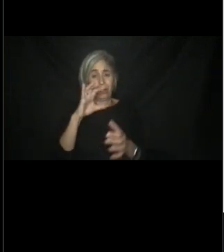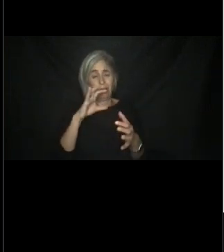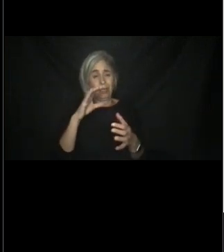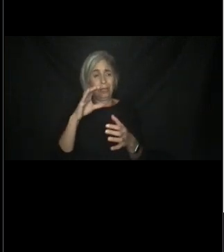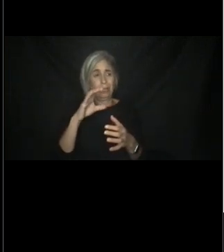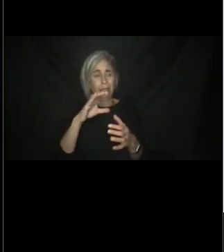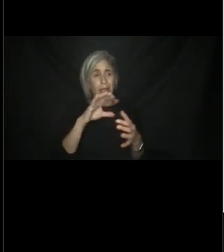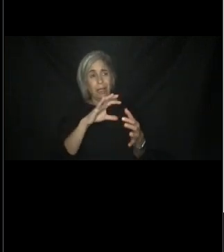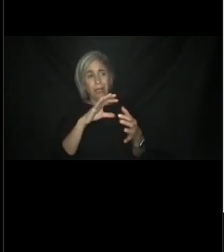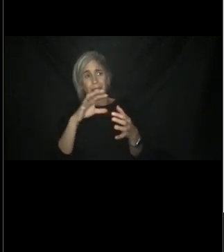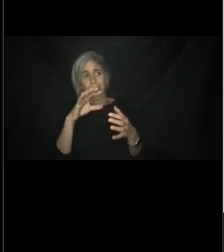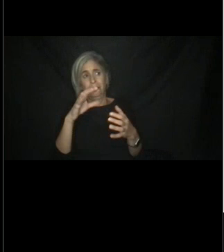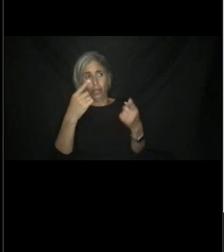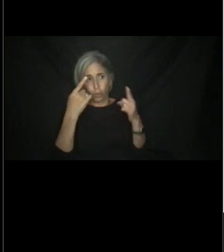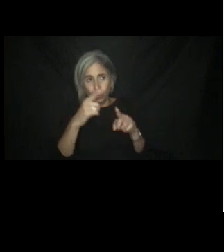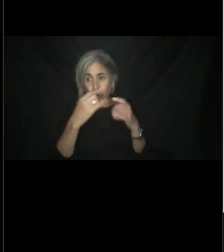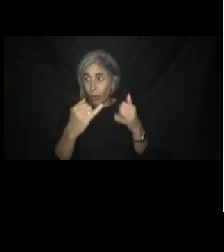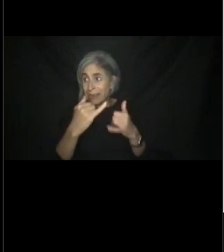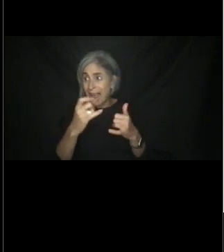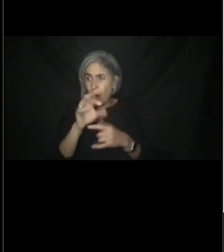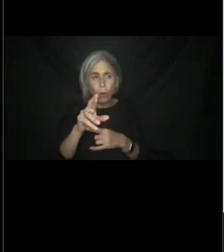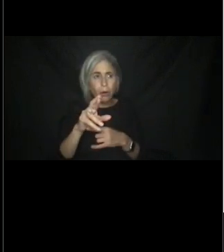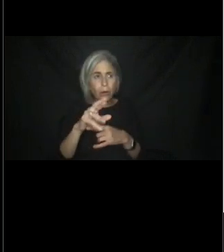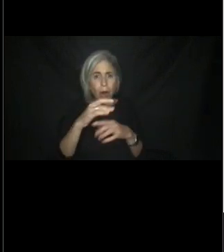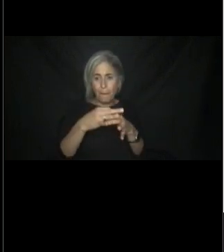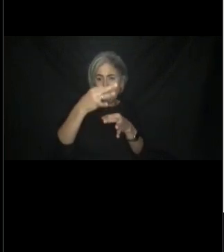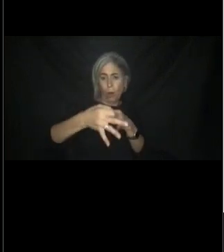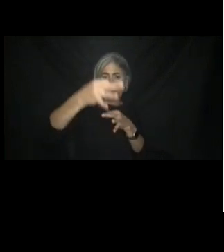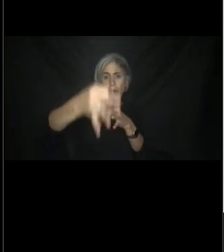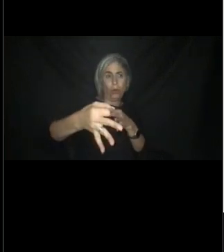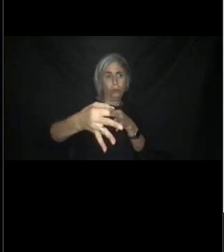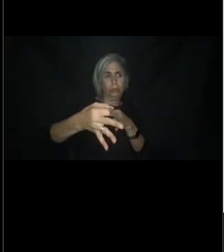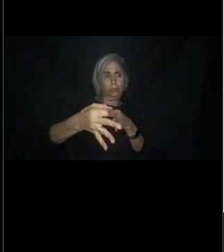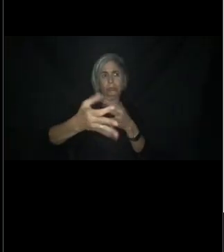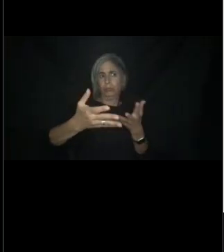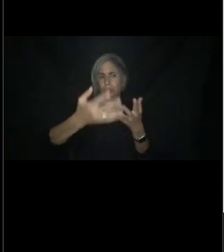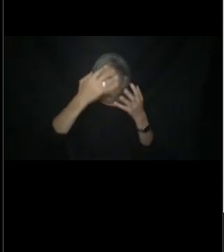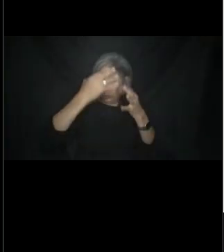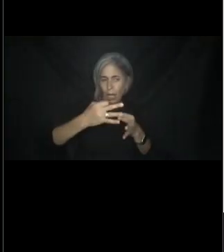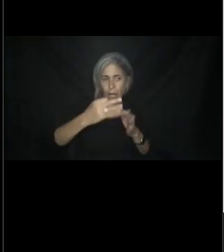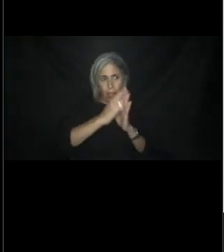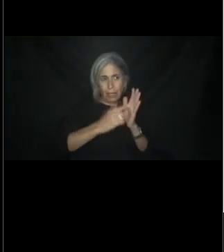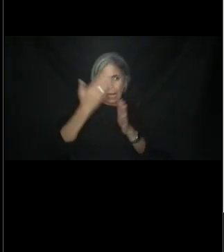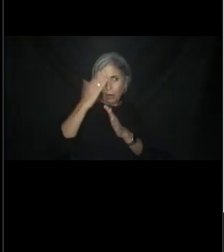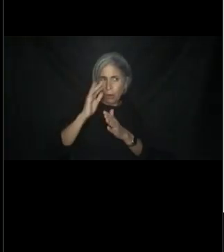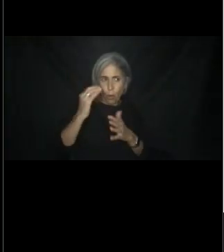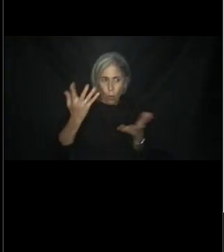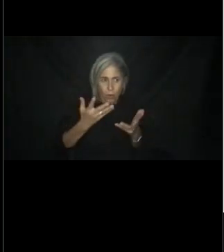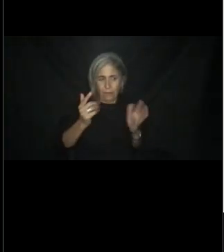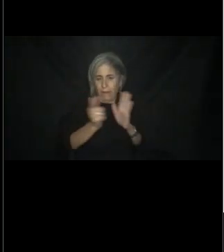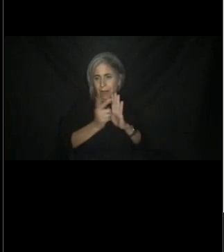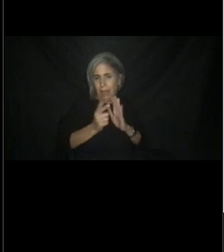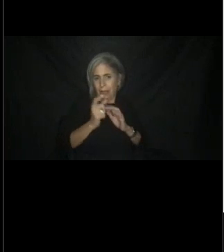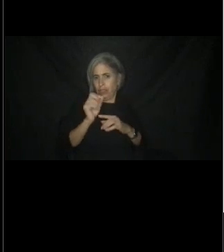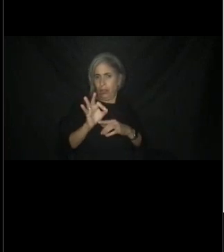now, or if we can postpone to collaborate, you know, legal. I don't know if that's a violation